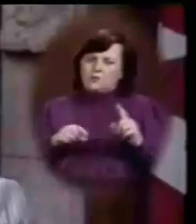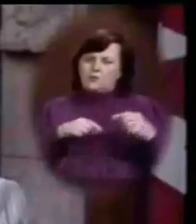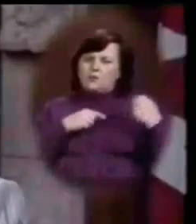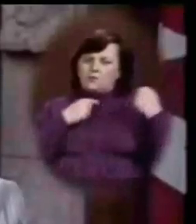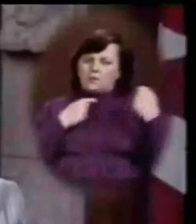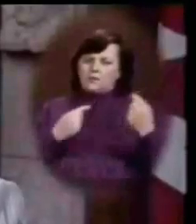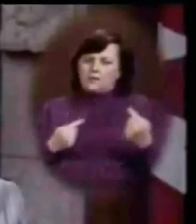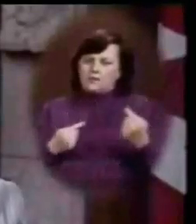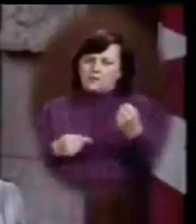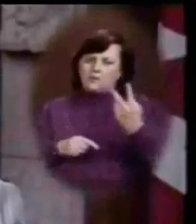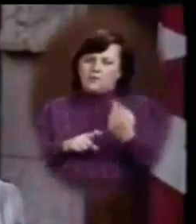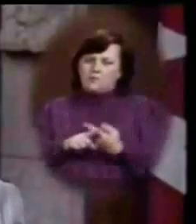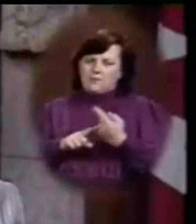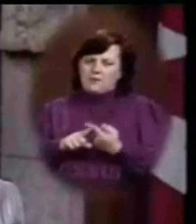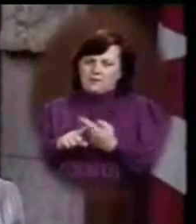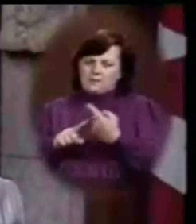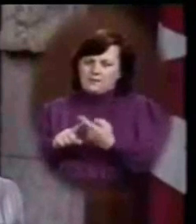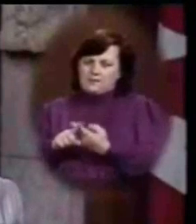made the biggest ever cuts.